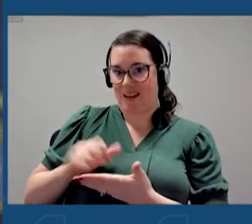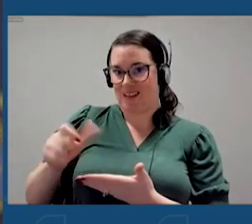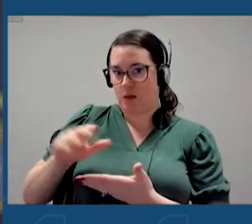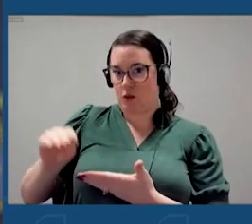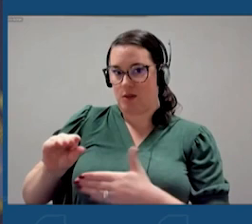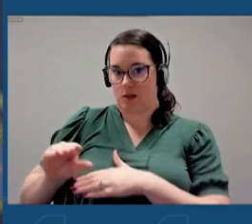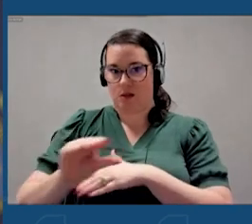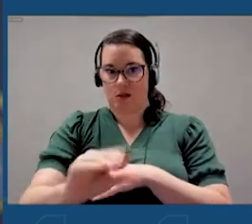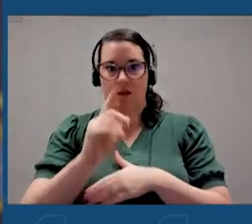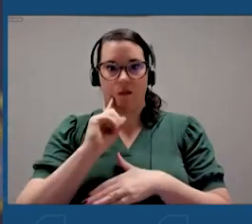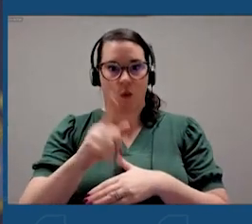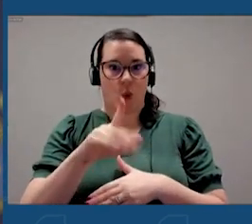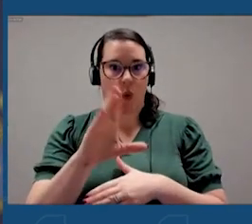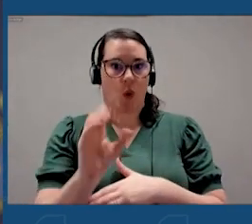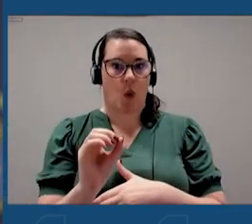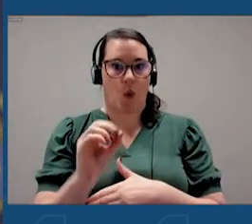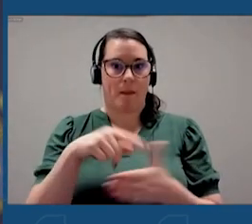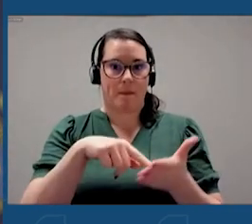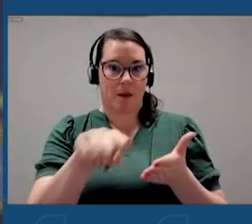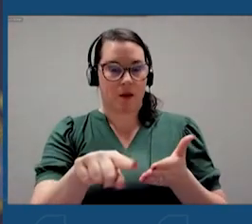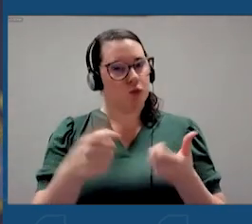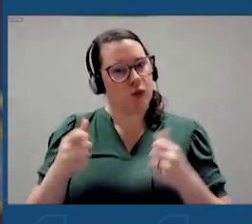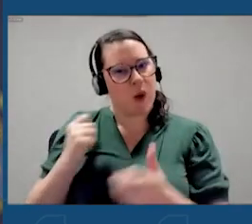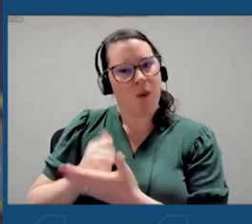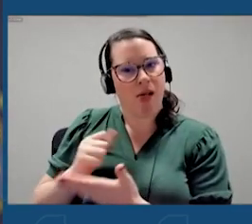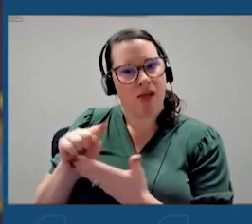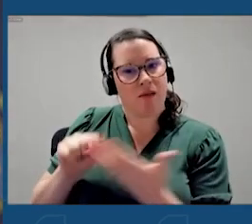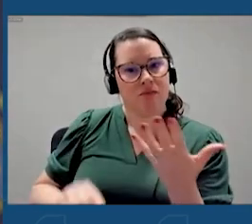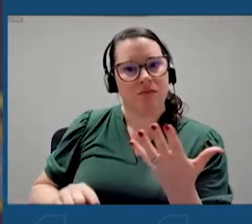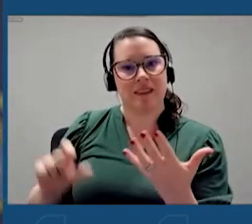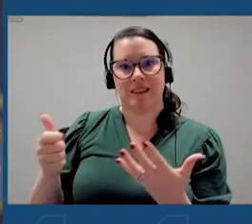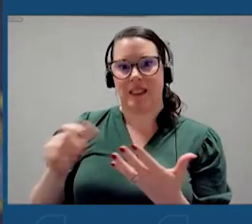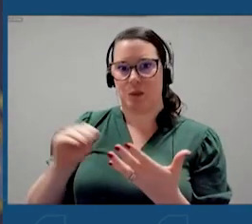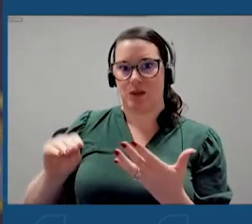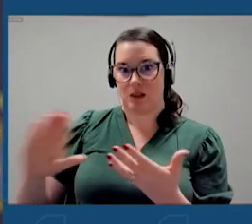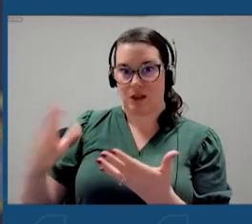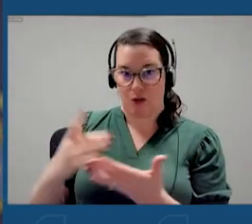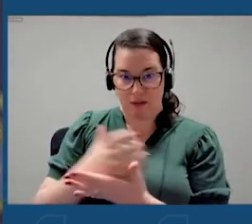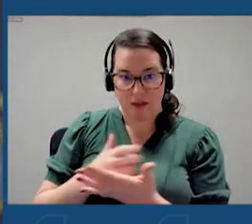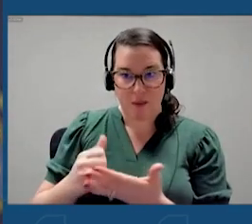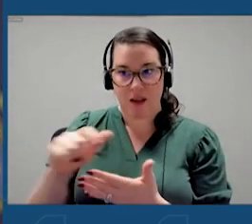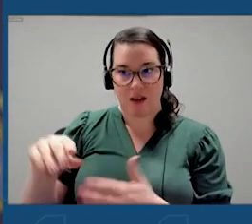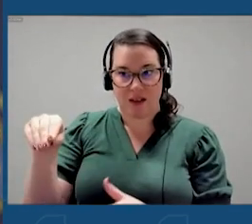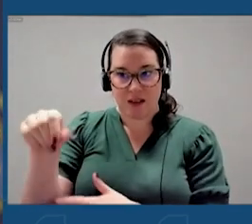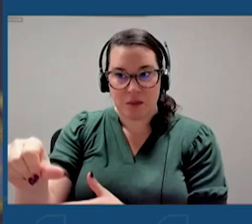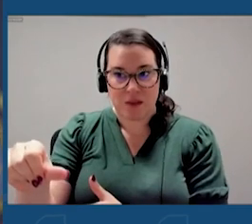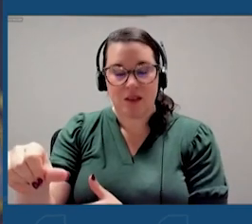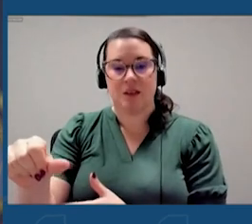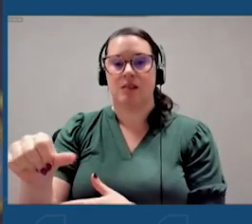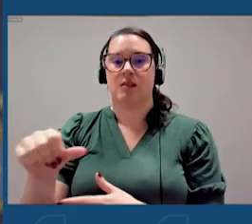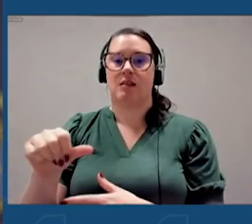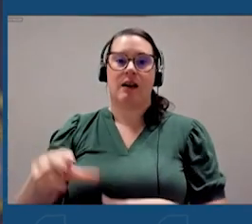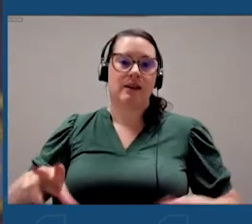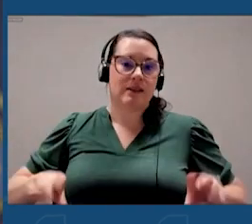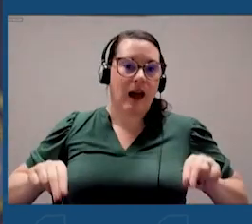Okay? You're trying to help these families. 10% of their income, they need to spend it on diapers and food and formula. Let's ease that